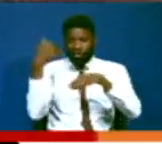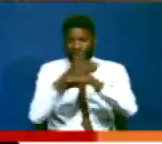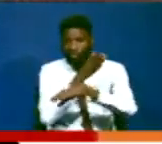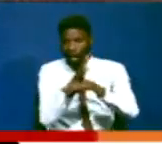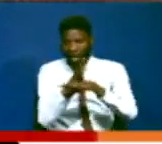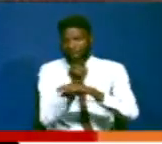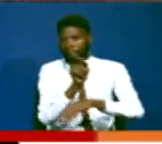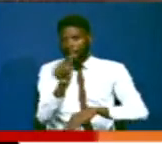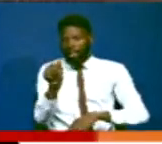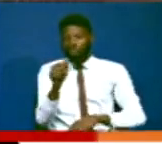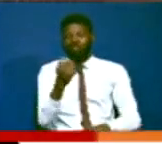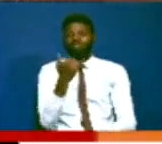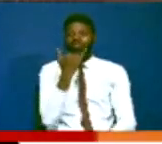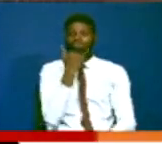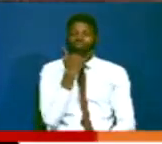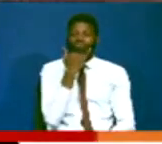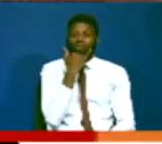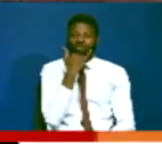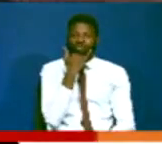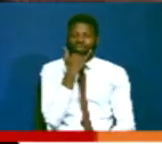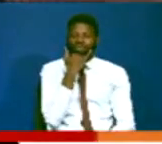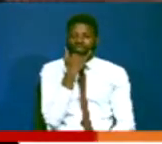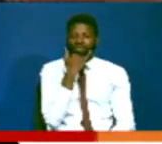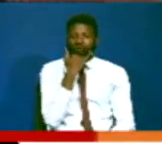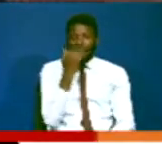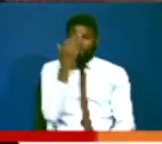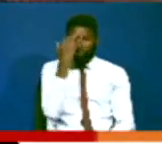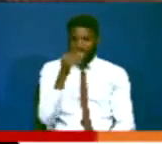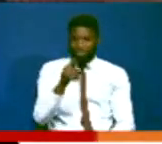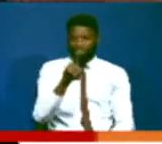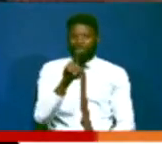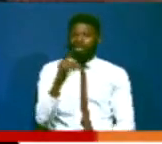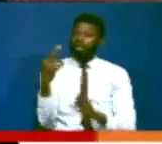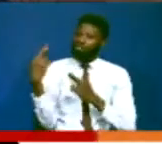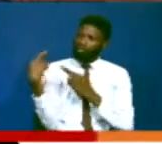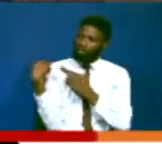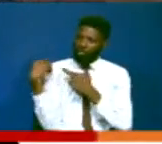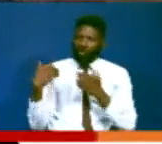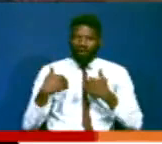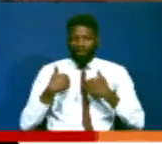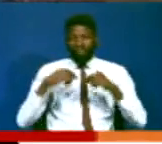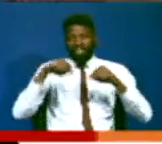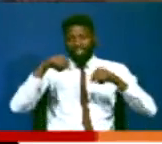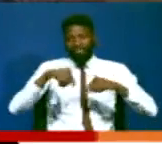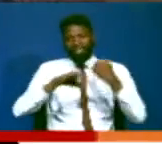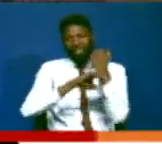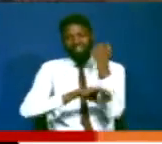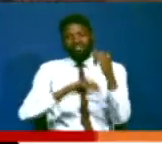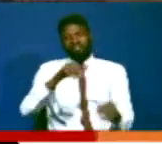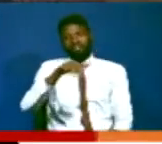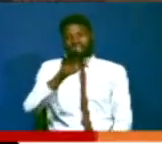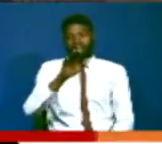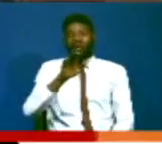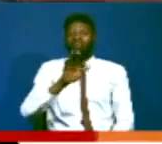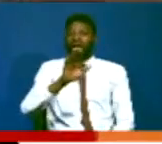You should not be evading taxes because you have a responsibility. I mean, this is your country. Even in your own house, you pay your